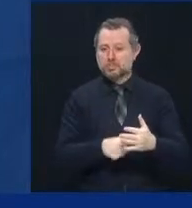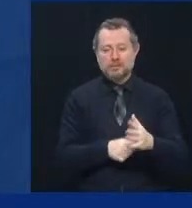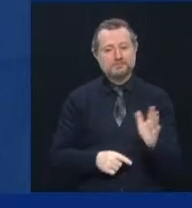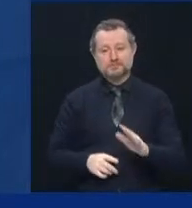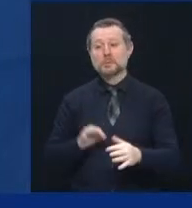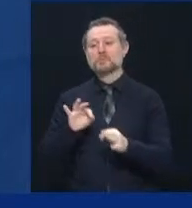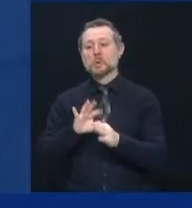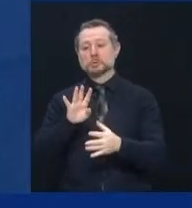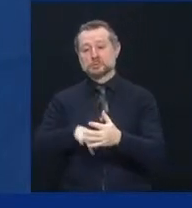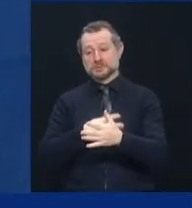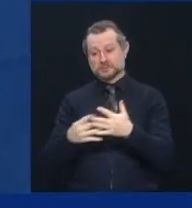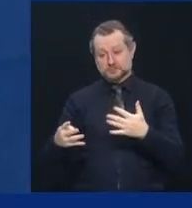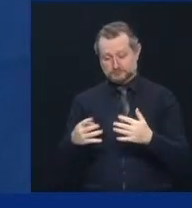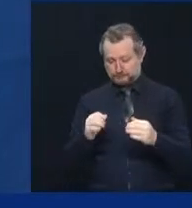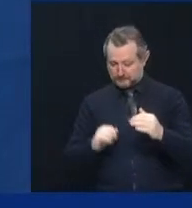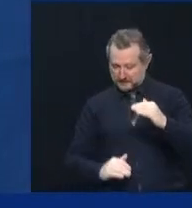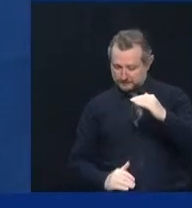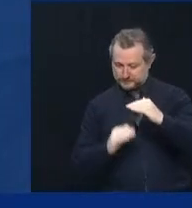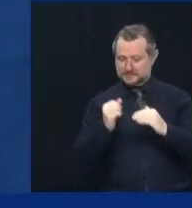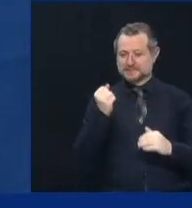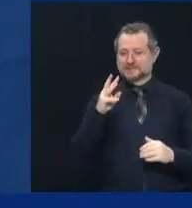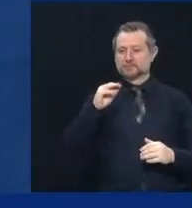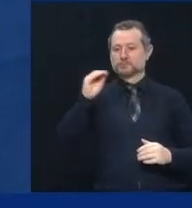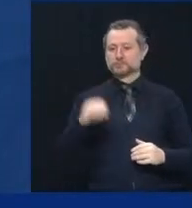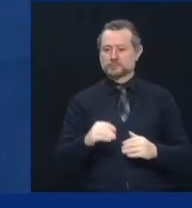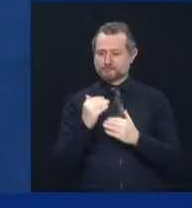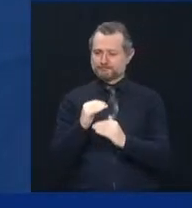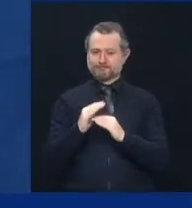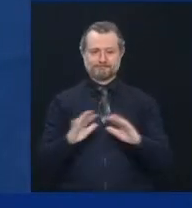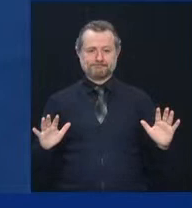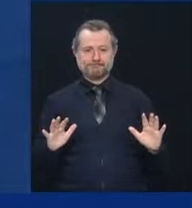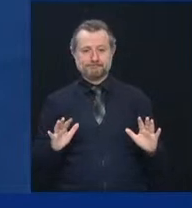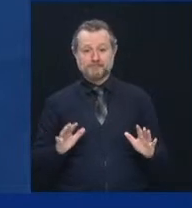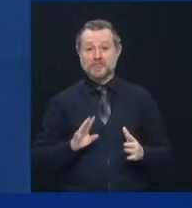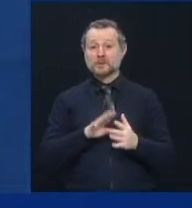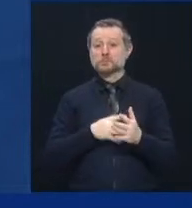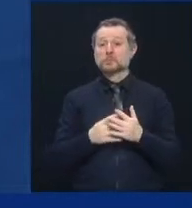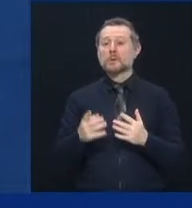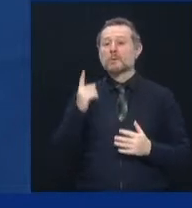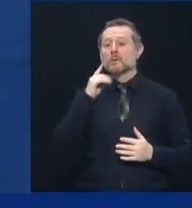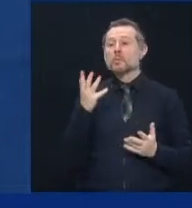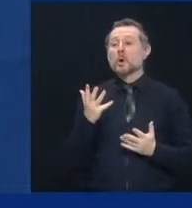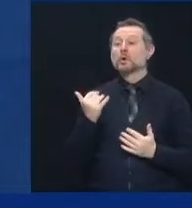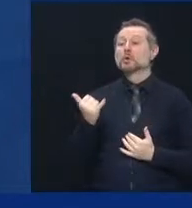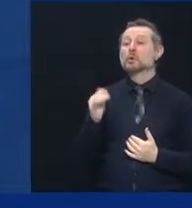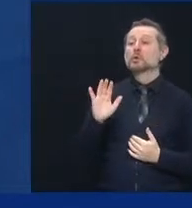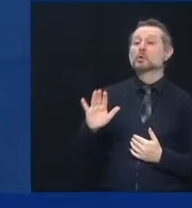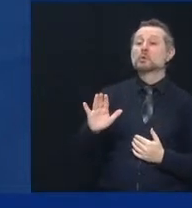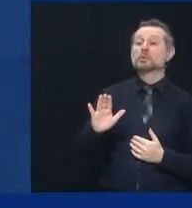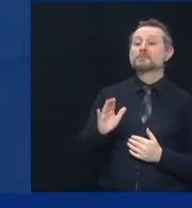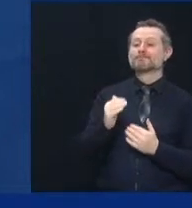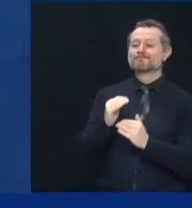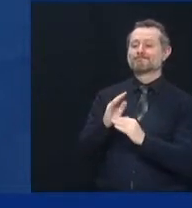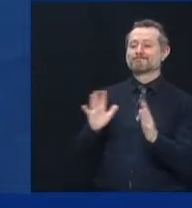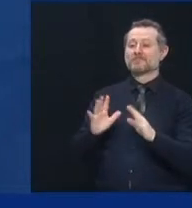increase, but schedule for your current allocation plus 16% over the next